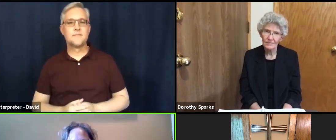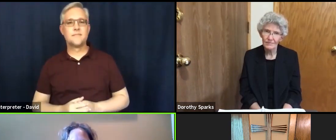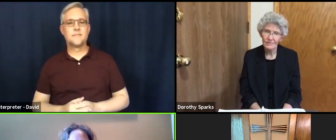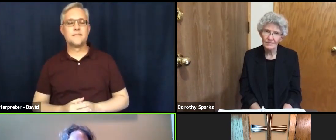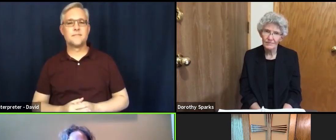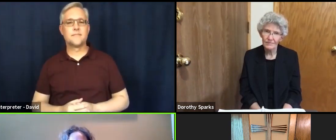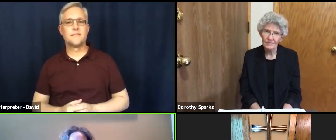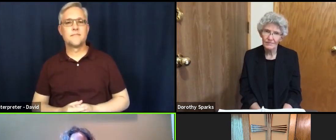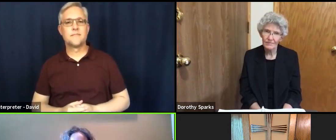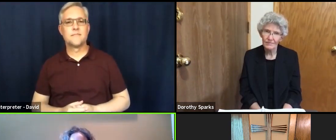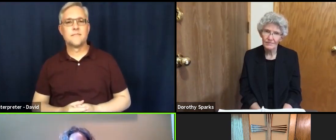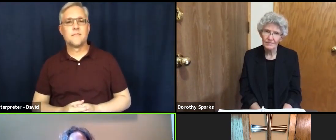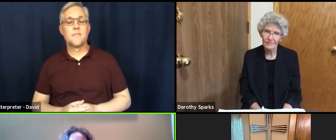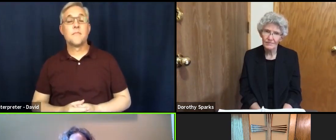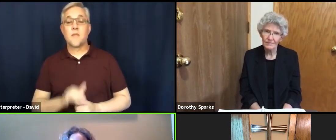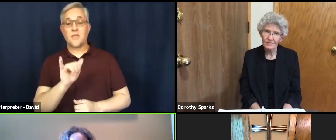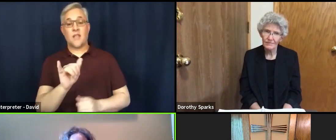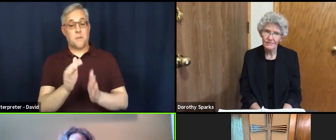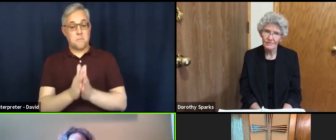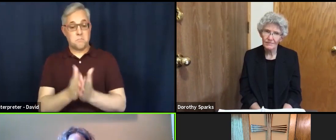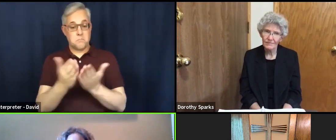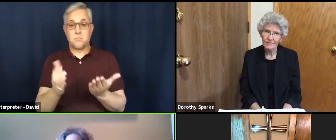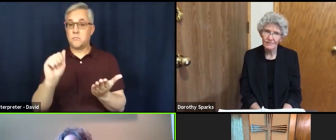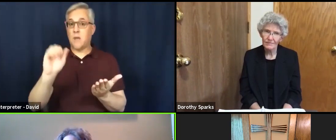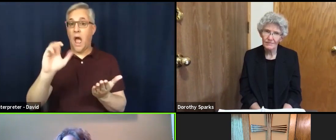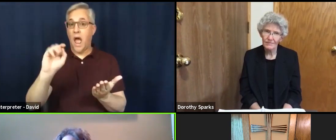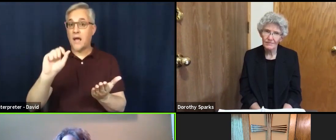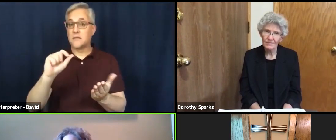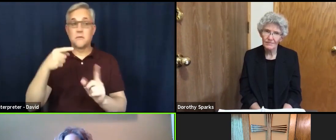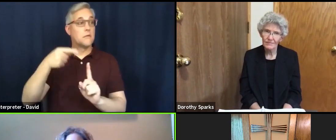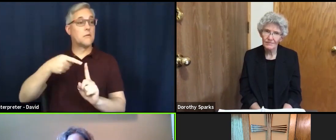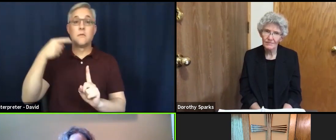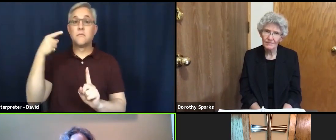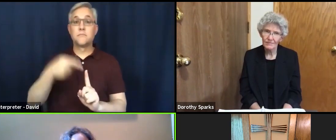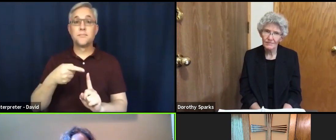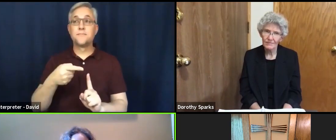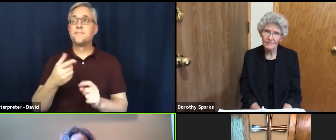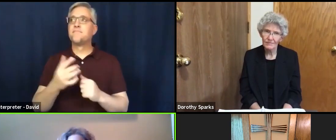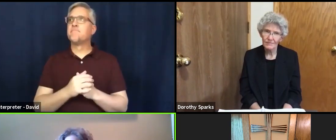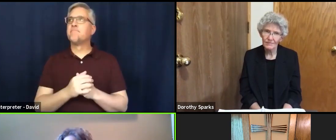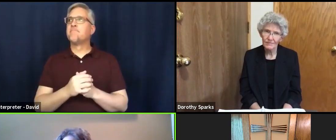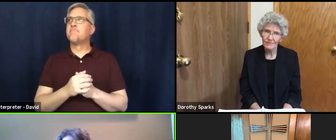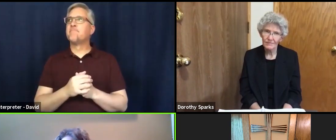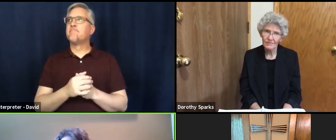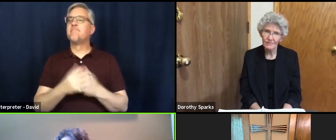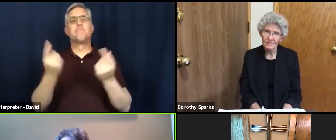And the book is designed to be a proclamation of what has happened.